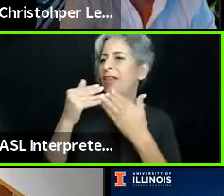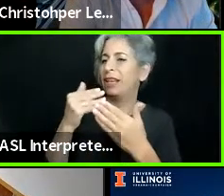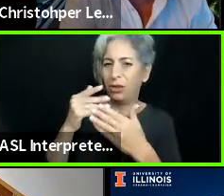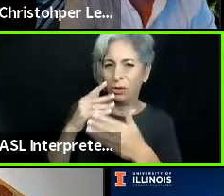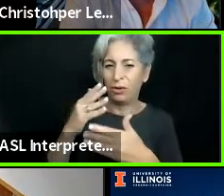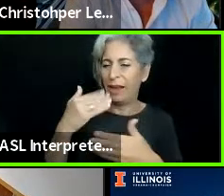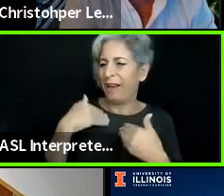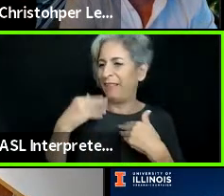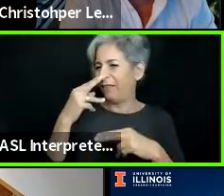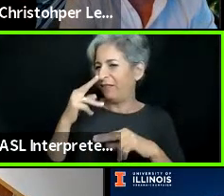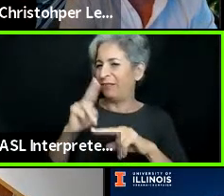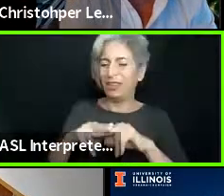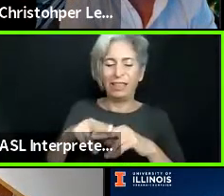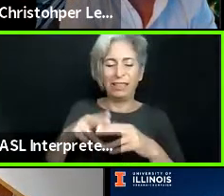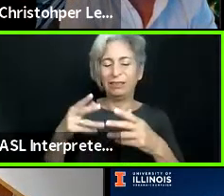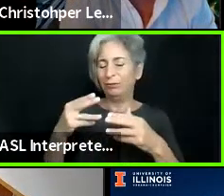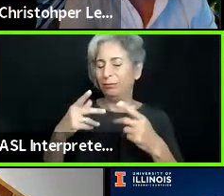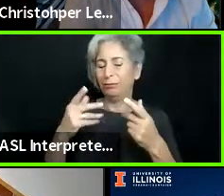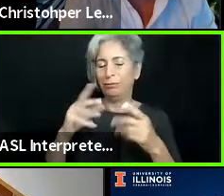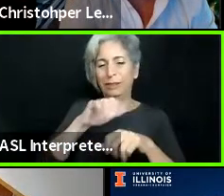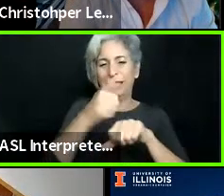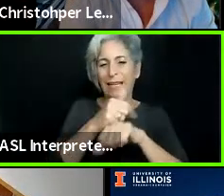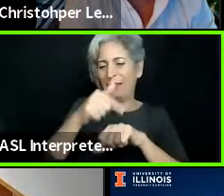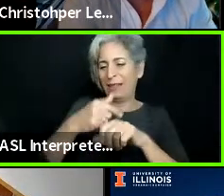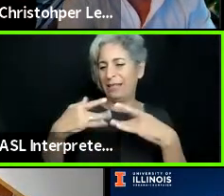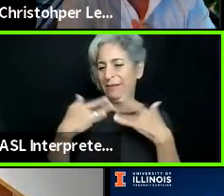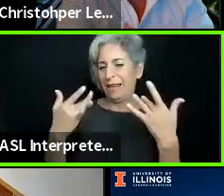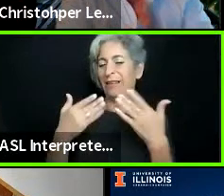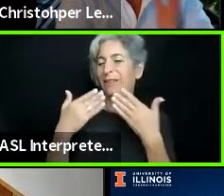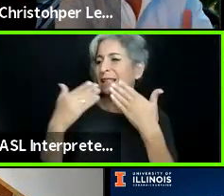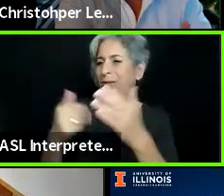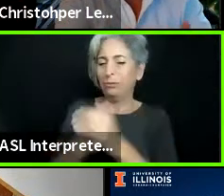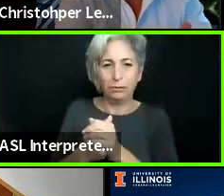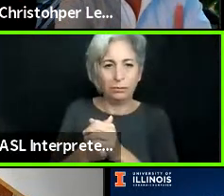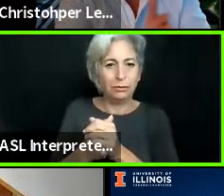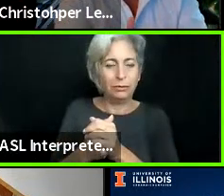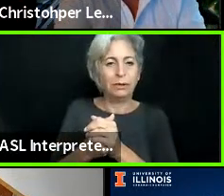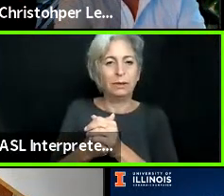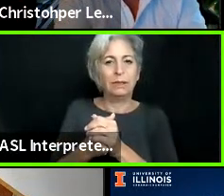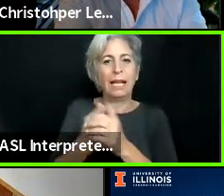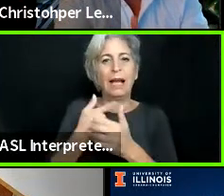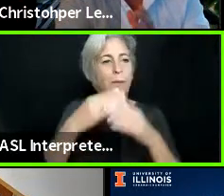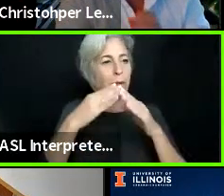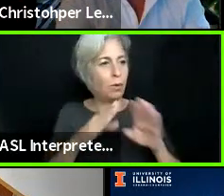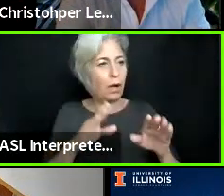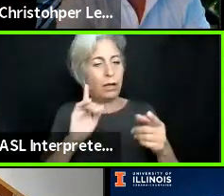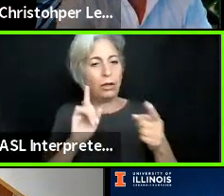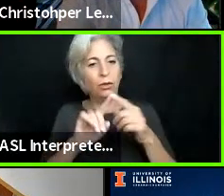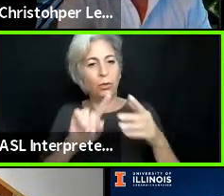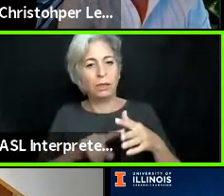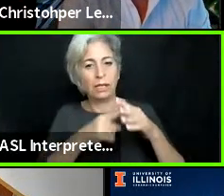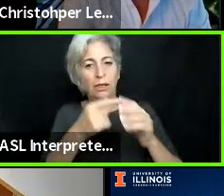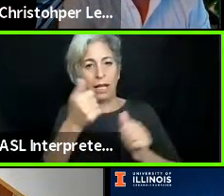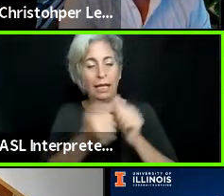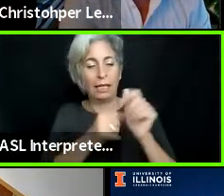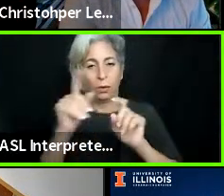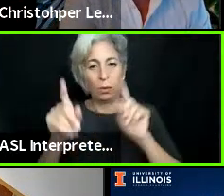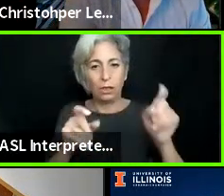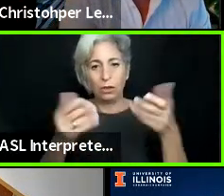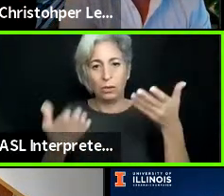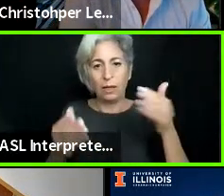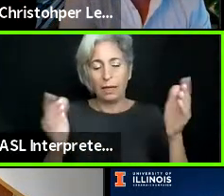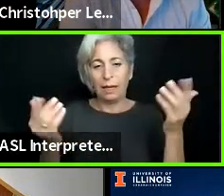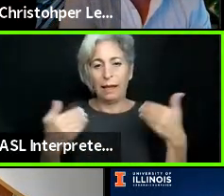of fun pulling this together. So before I be quiet until we start, are there any questions that anybody